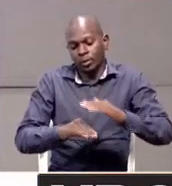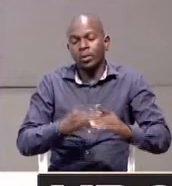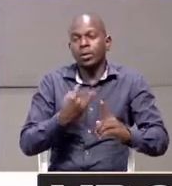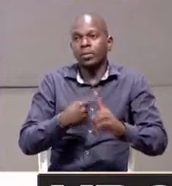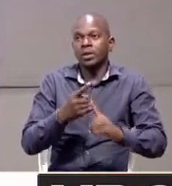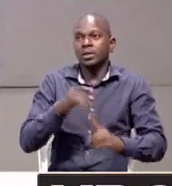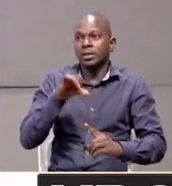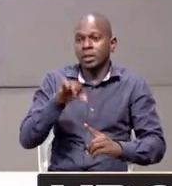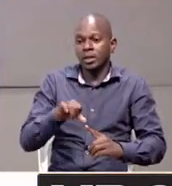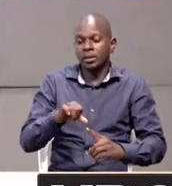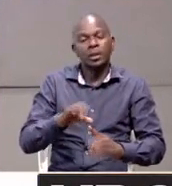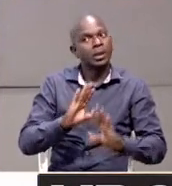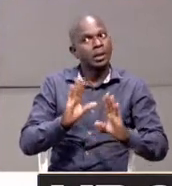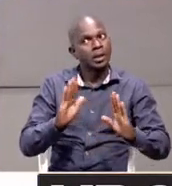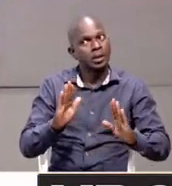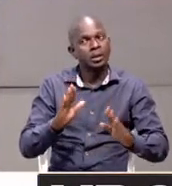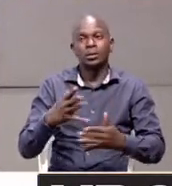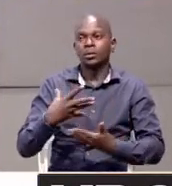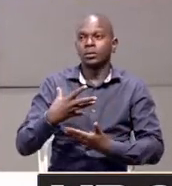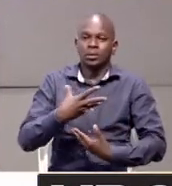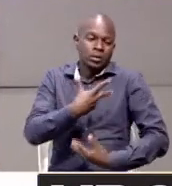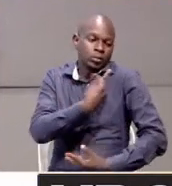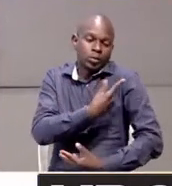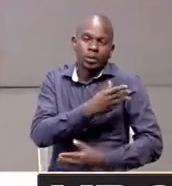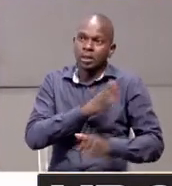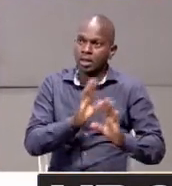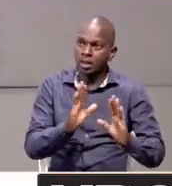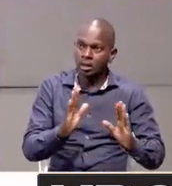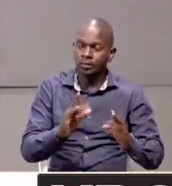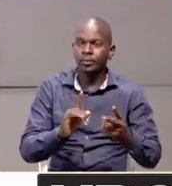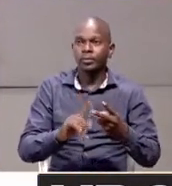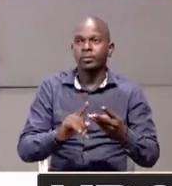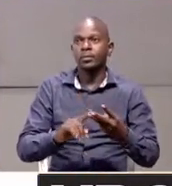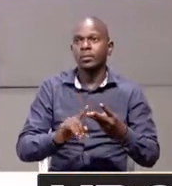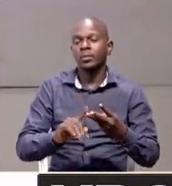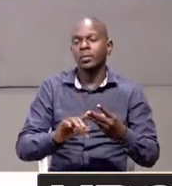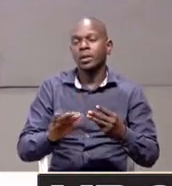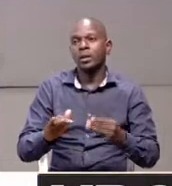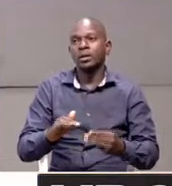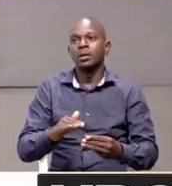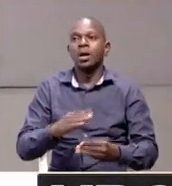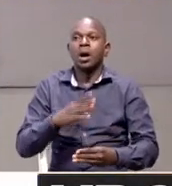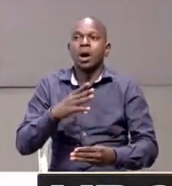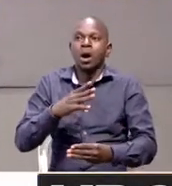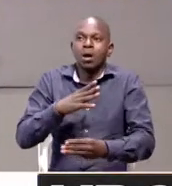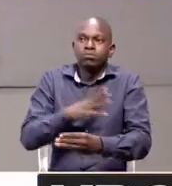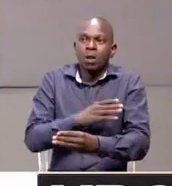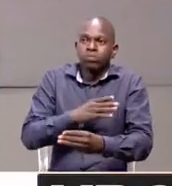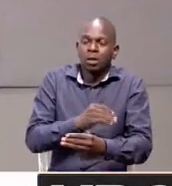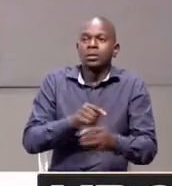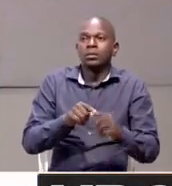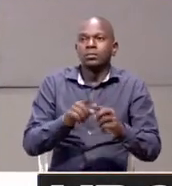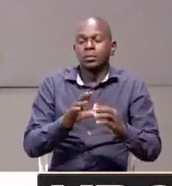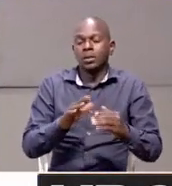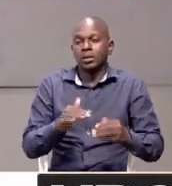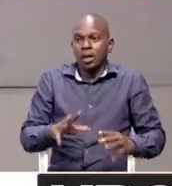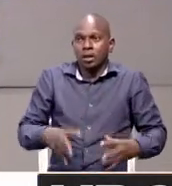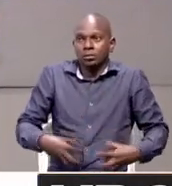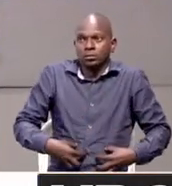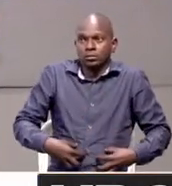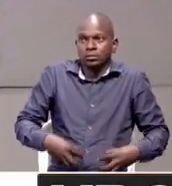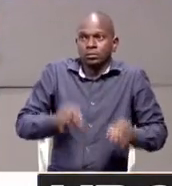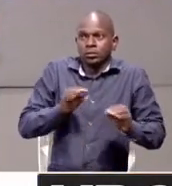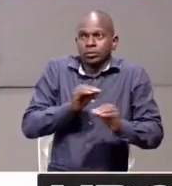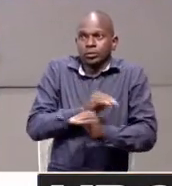age. Those ones who are on immunosuppressive therapy. Those ones who have received